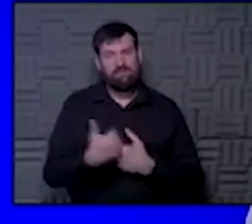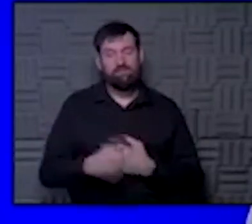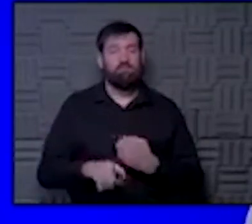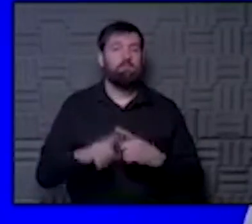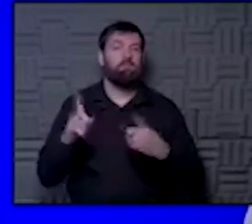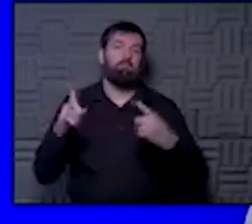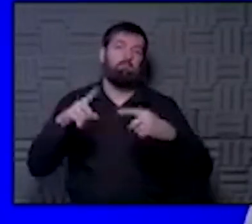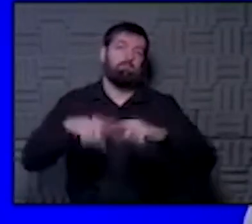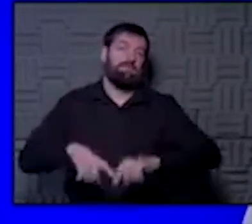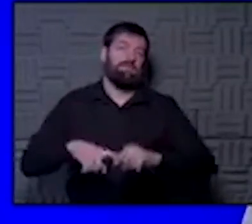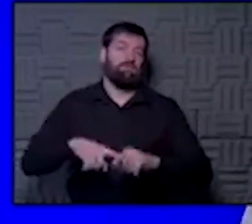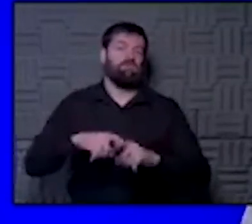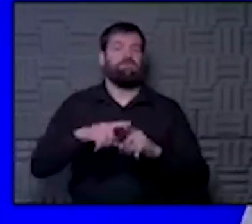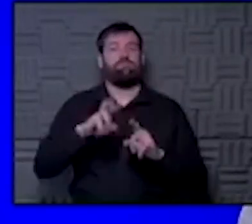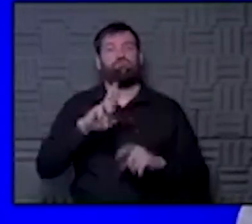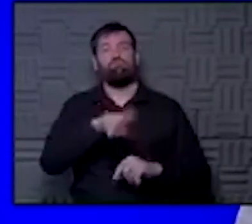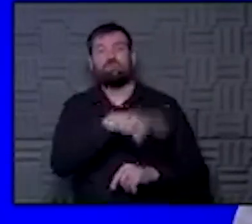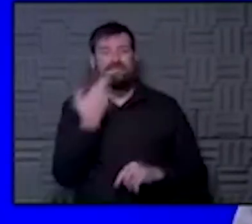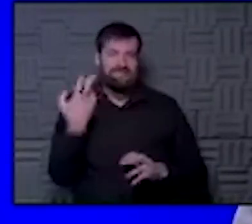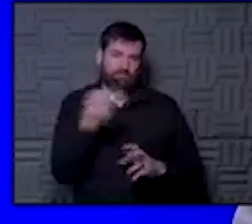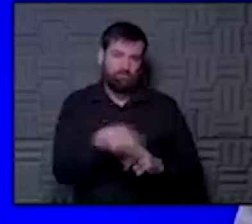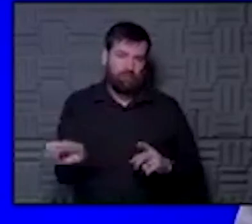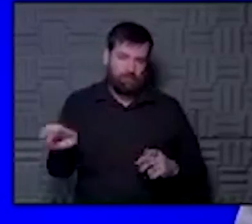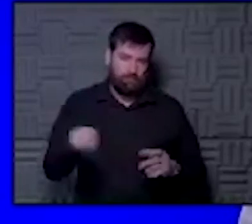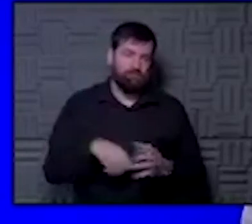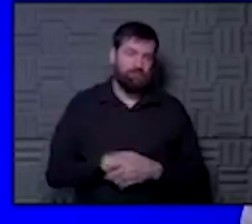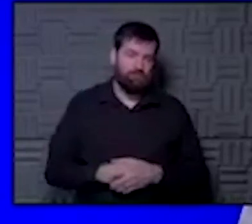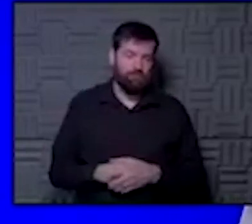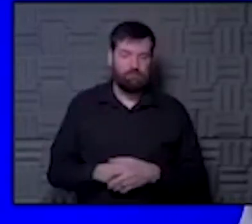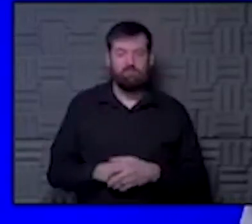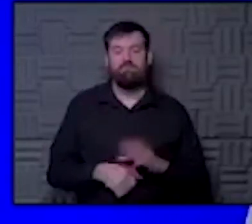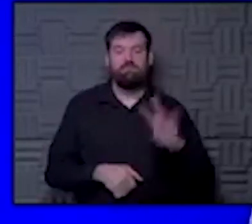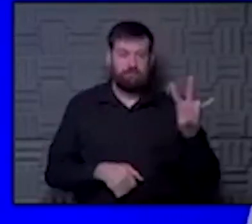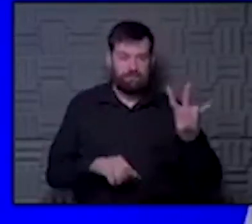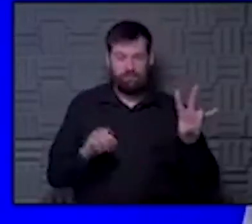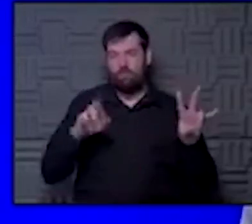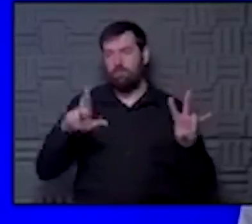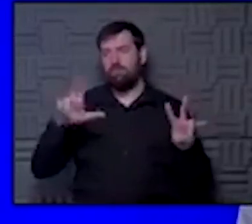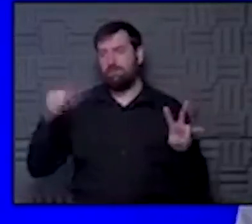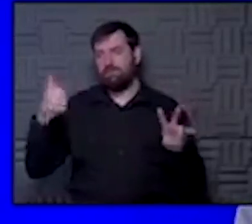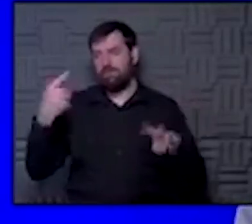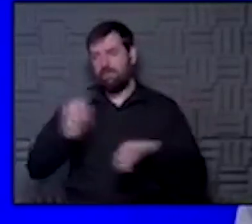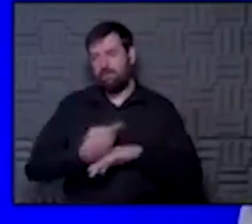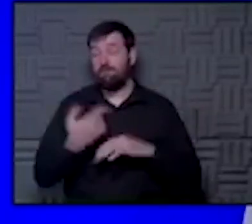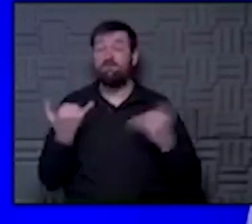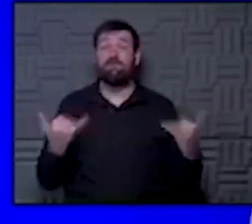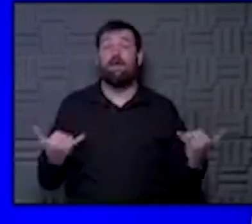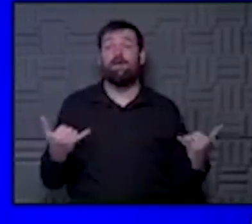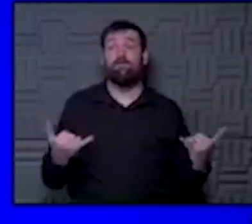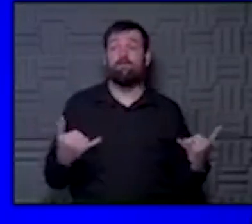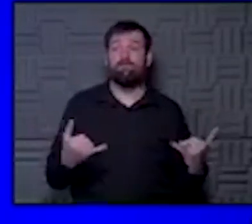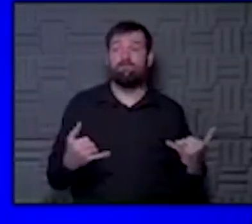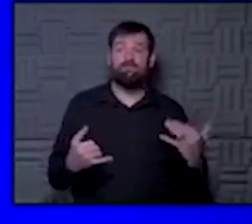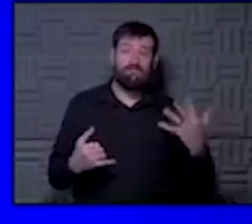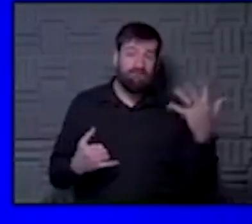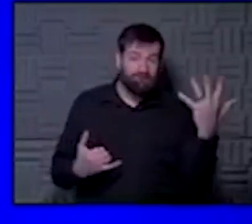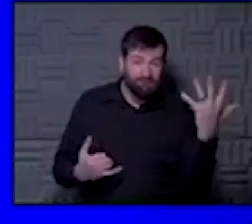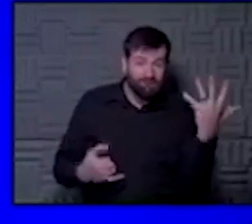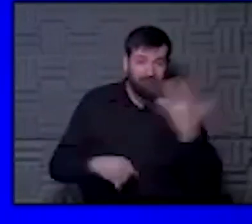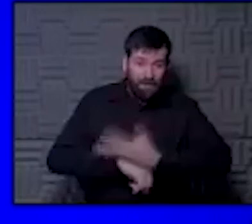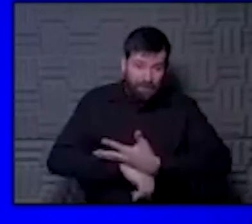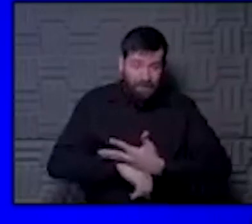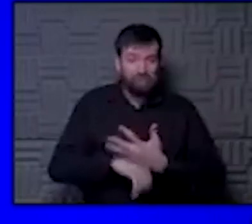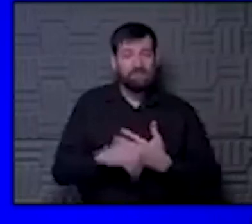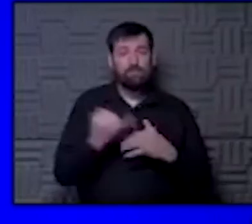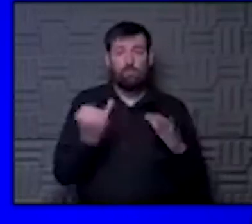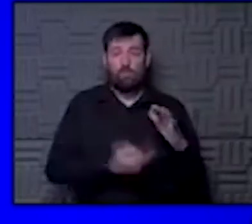that risk of transmission of disease at that time point, whether it's 7 or 10 days. So what they are saying now is, even at 5 days of quarantine,